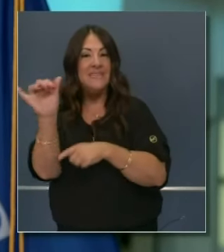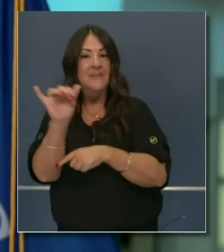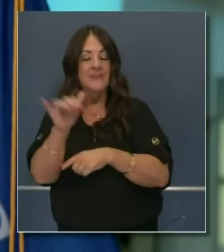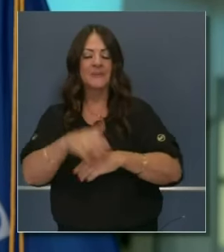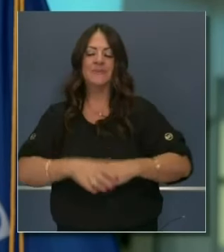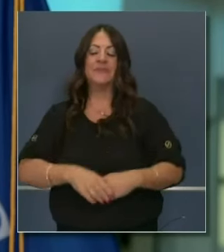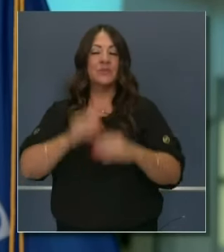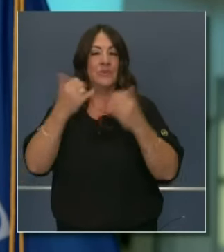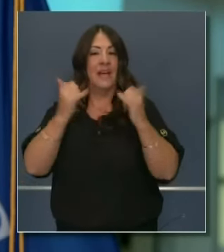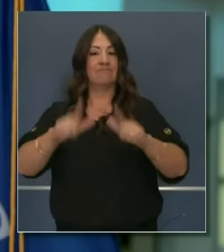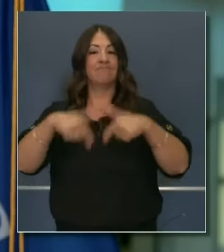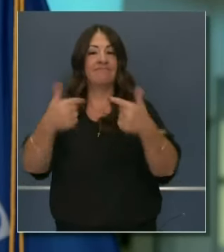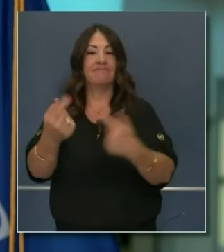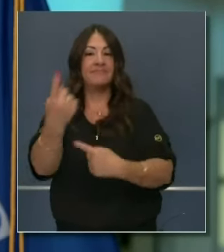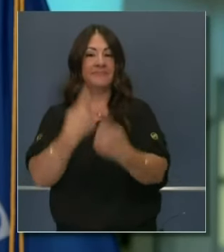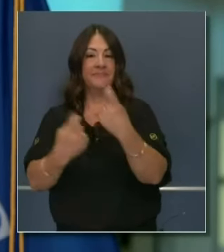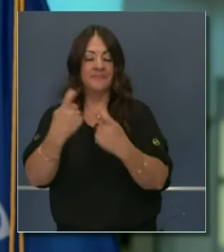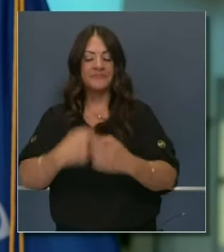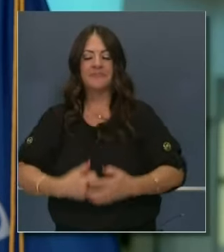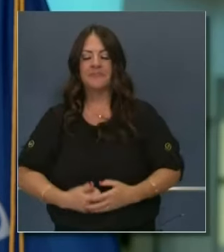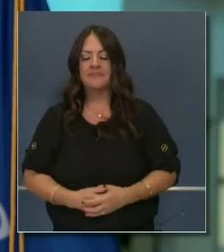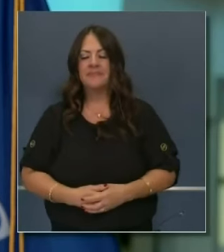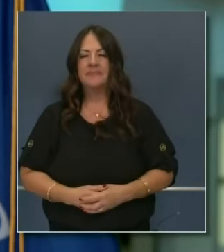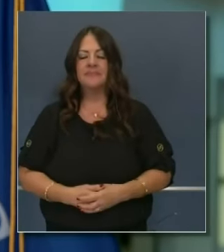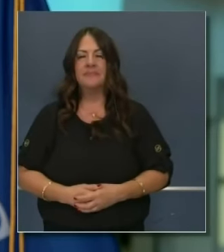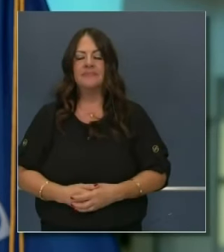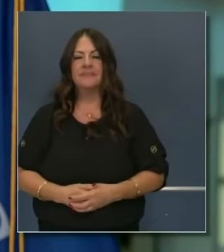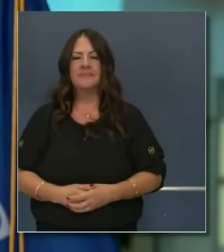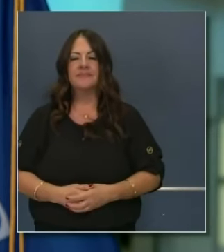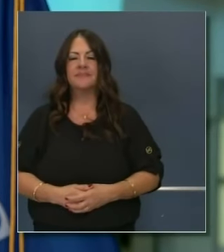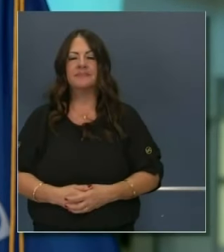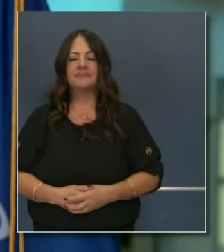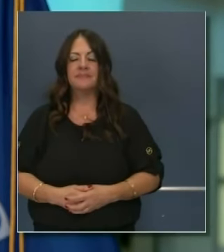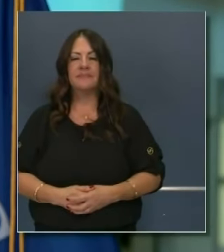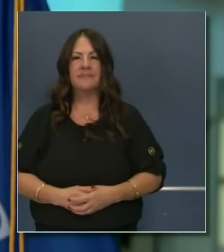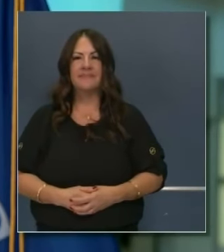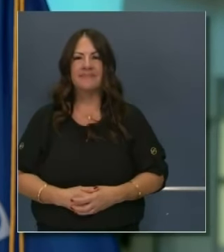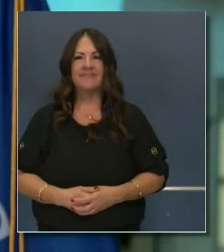take any questions. Adam Beam, AP.